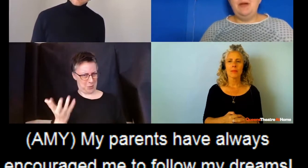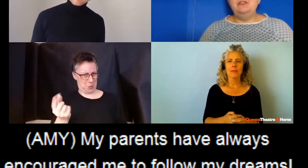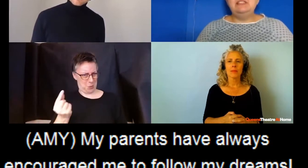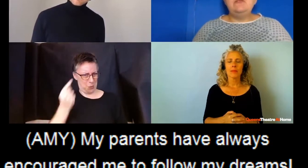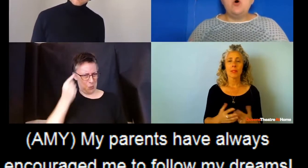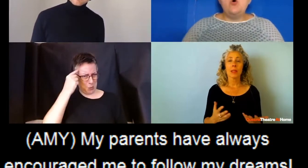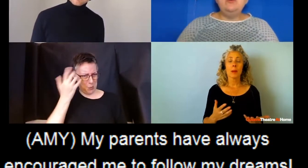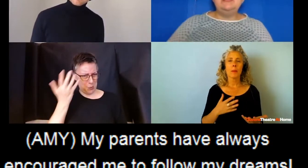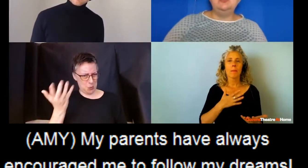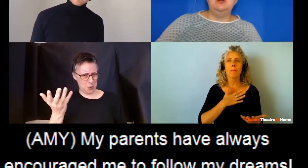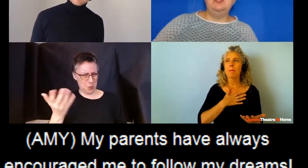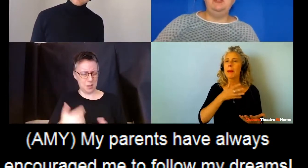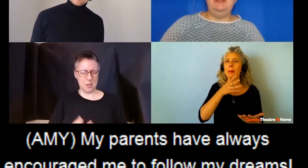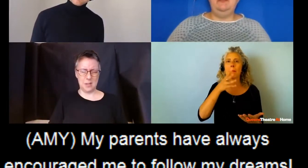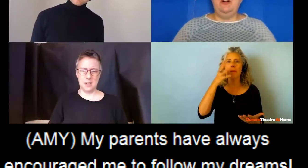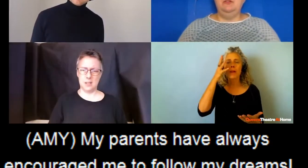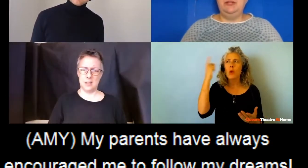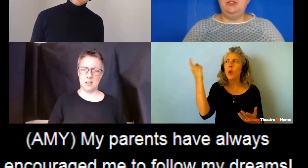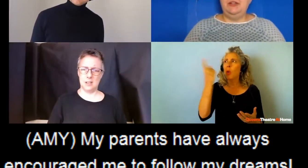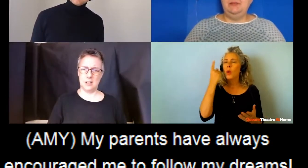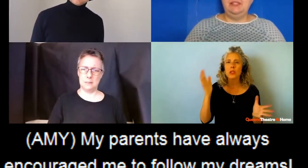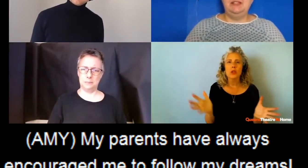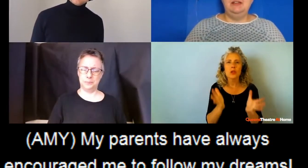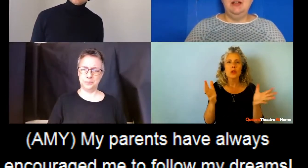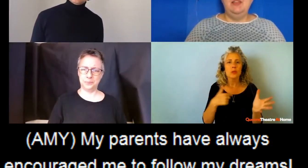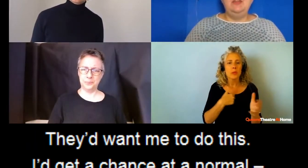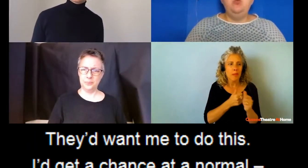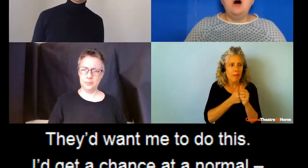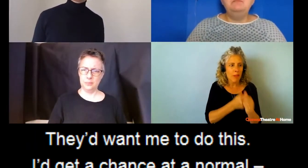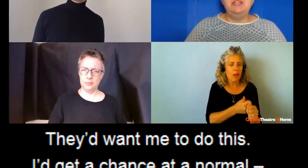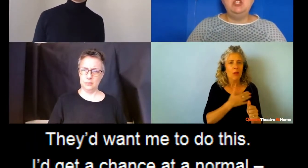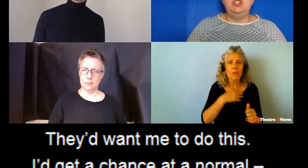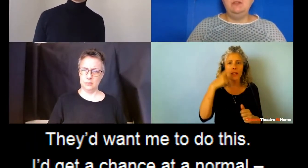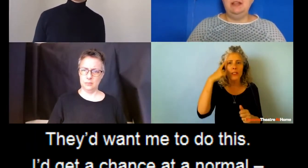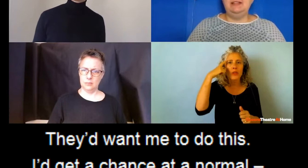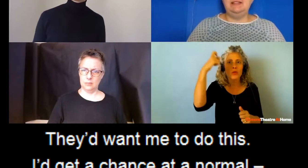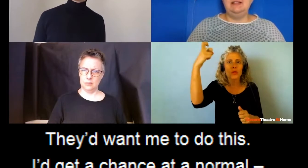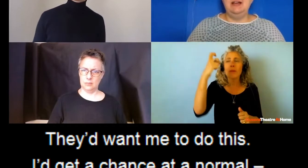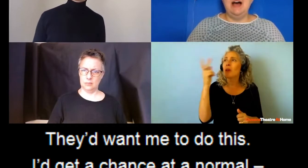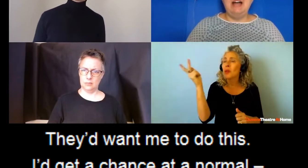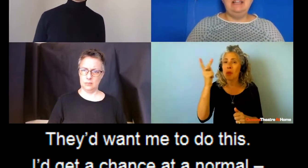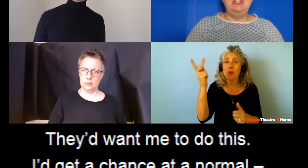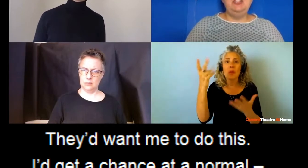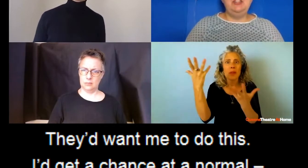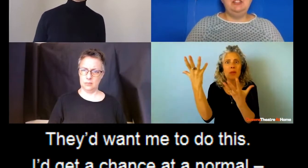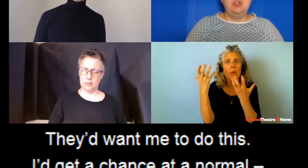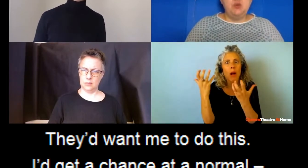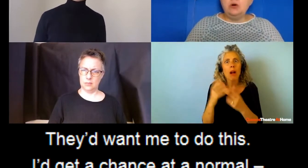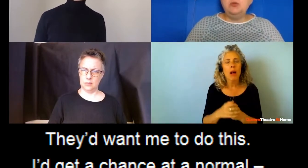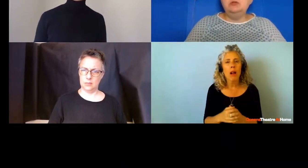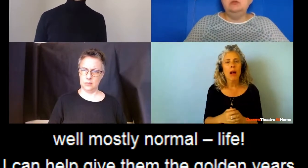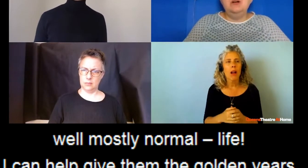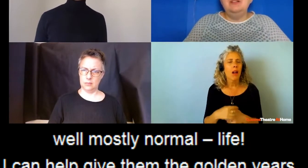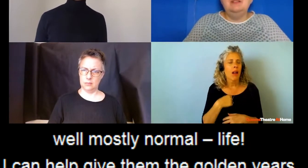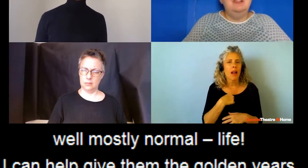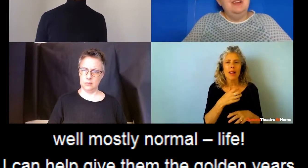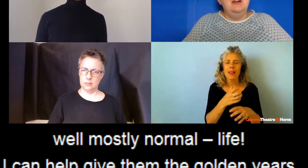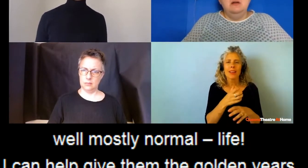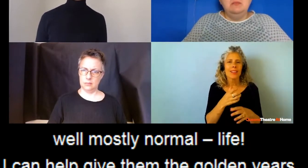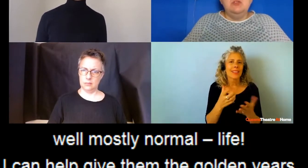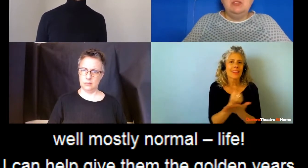My parents have always encouraged me to follow my dreams. They'd want me to do this. I'd get a chance at a normal,